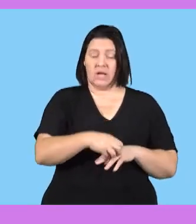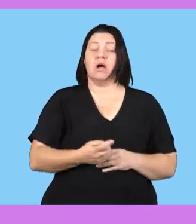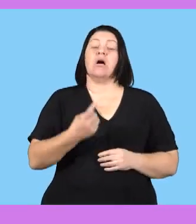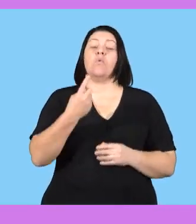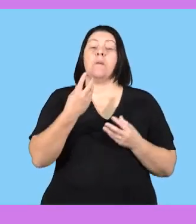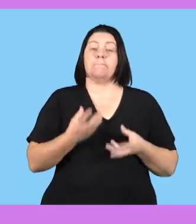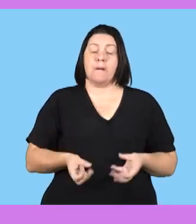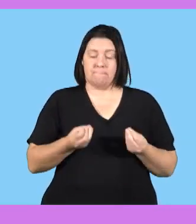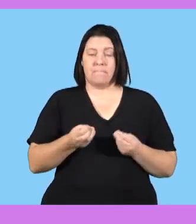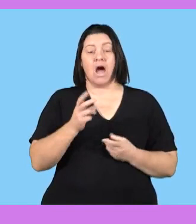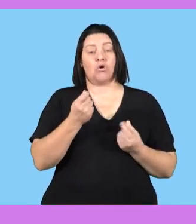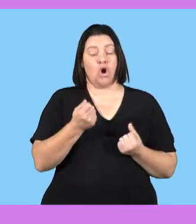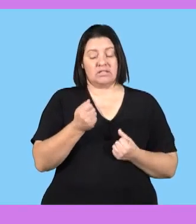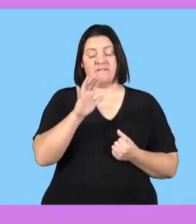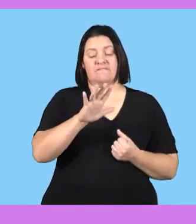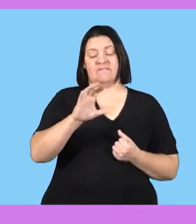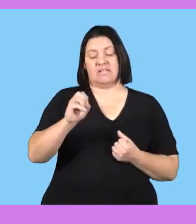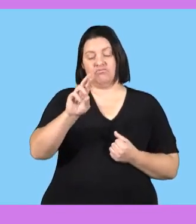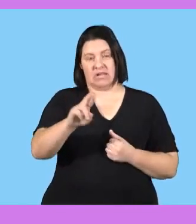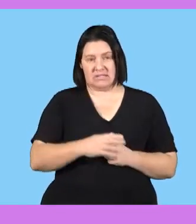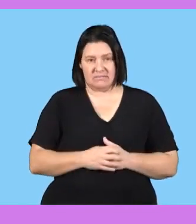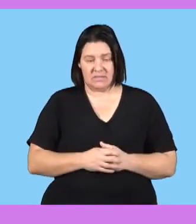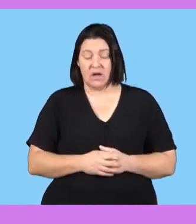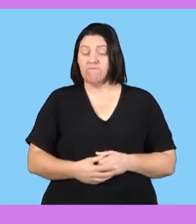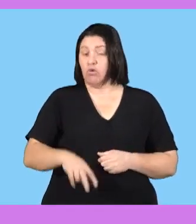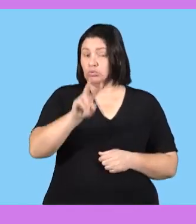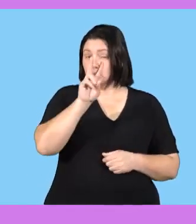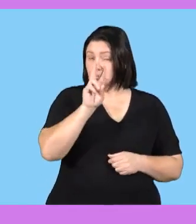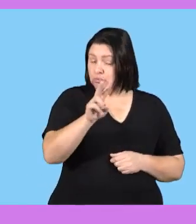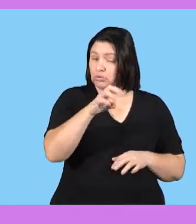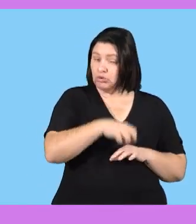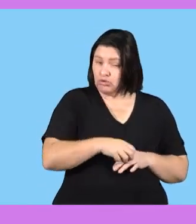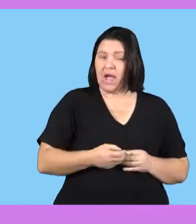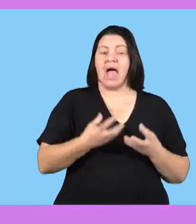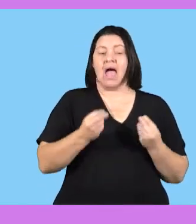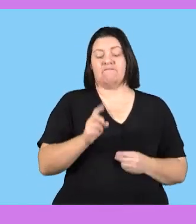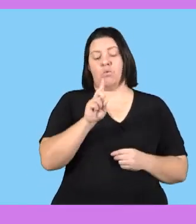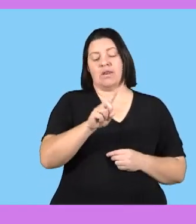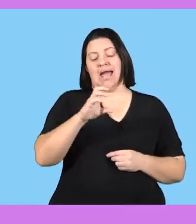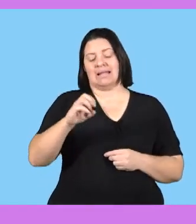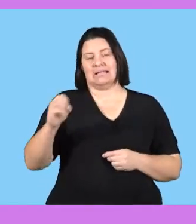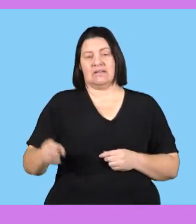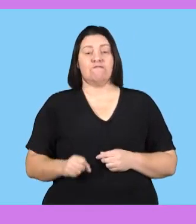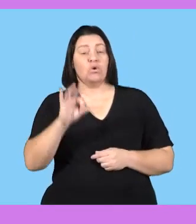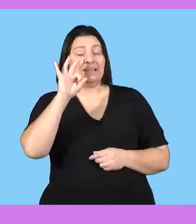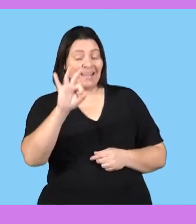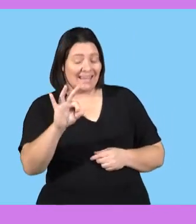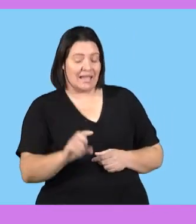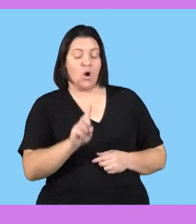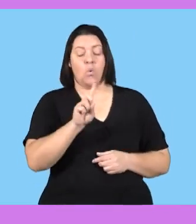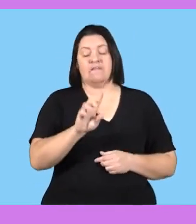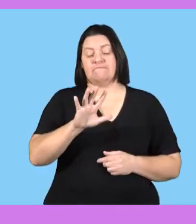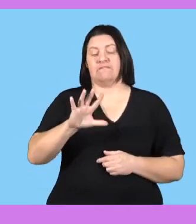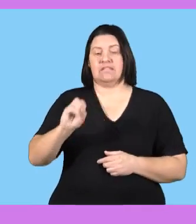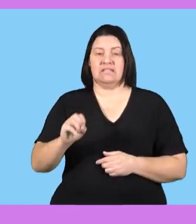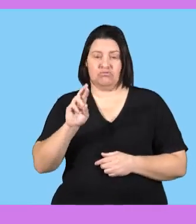jewelry, then the cost is 50 rand. For 2, it's 100 rand. For 3,